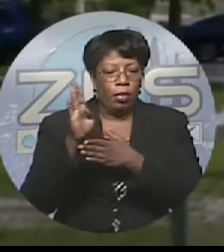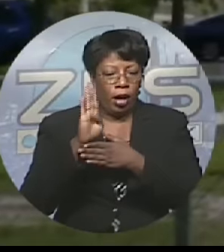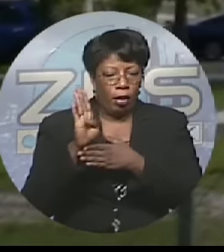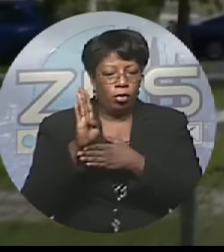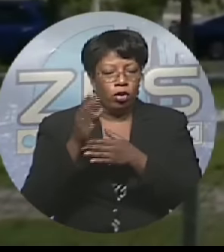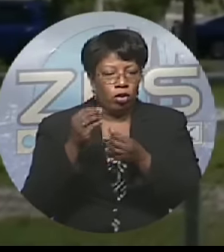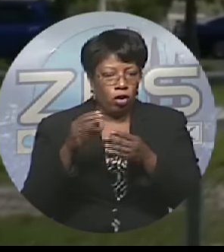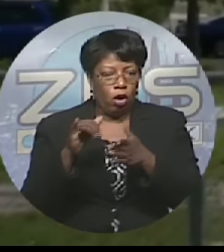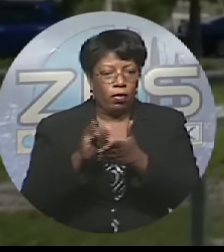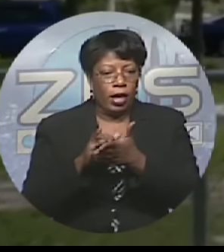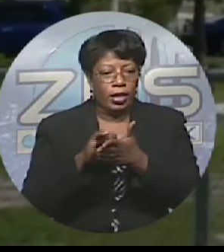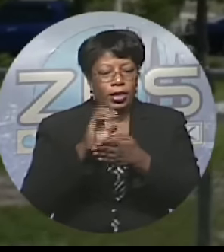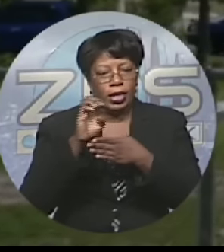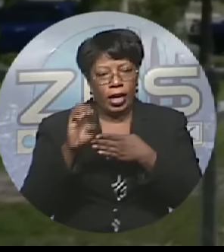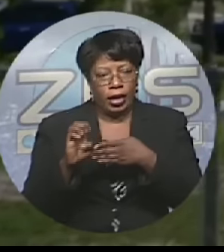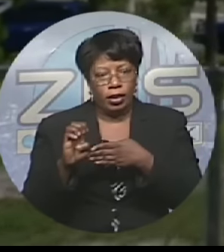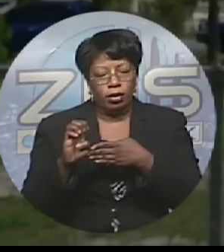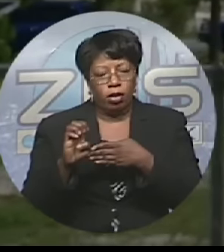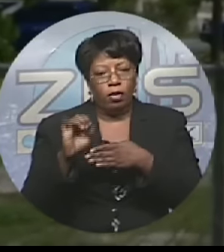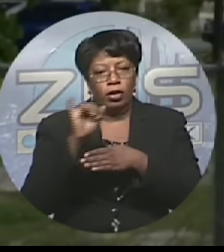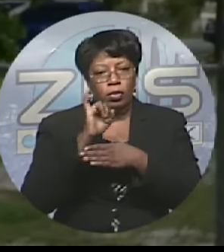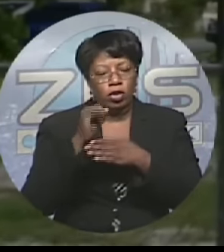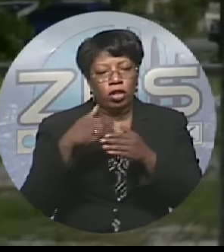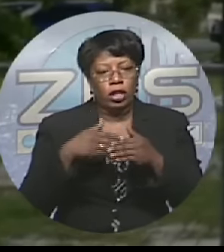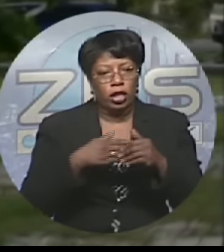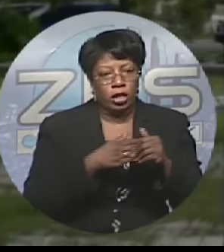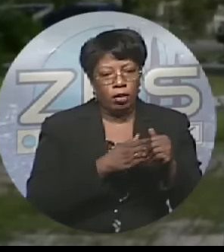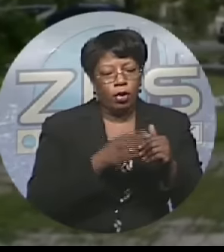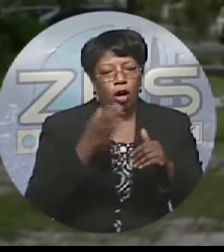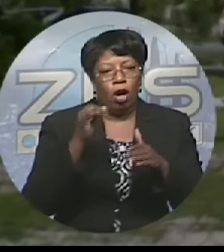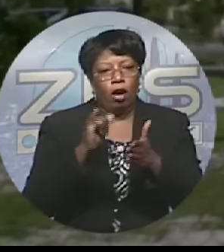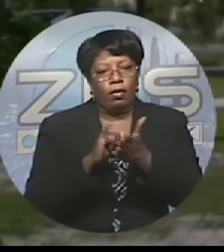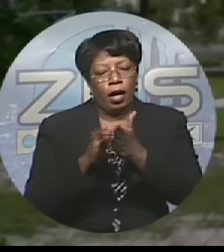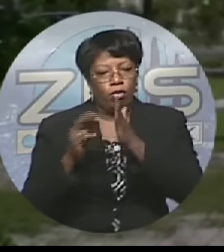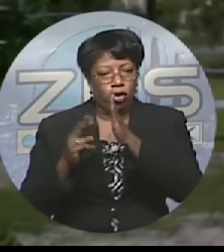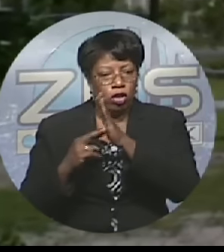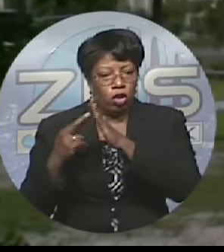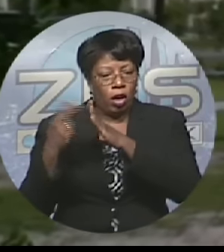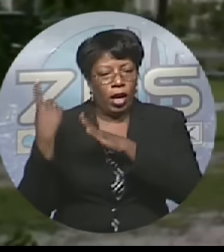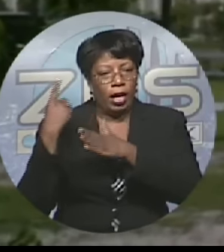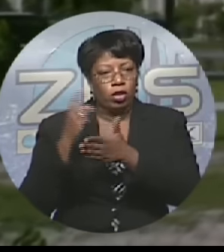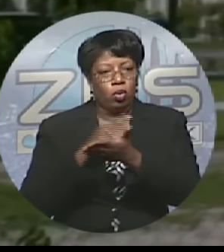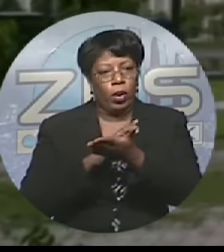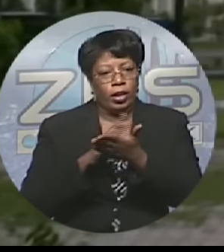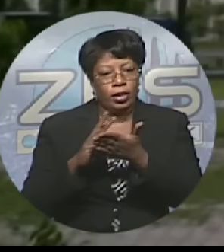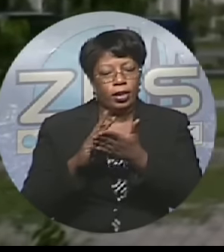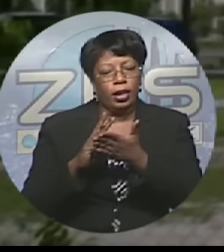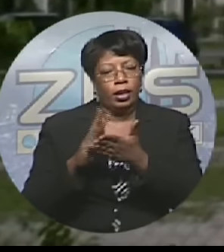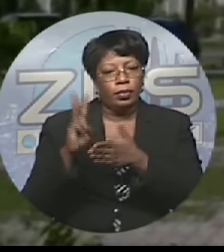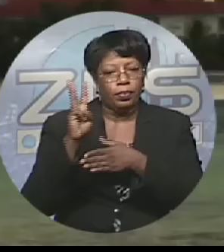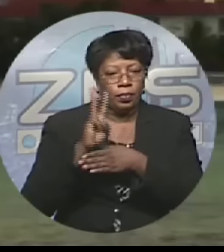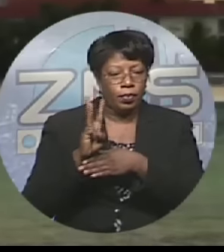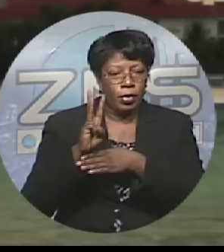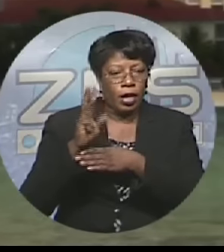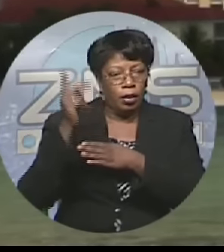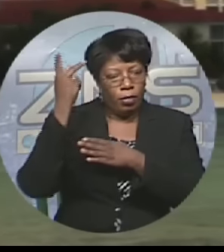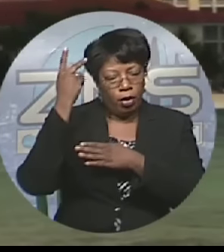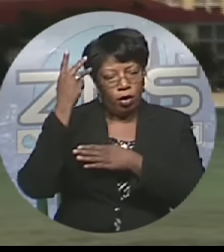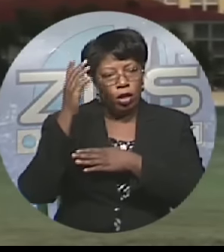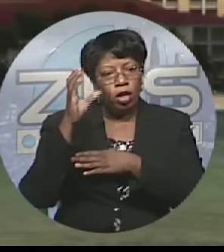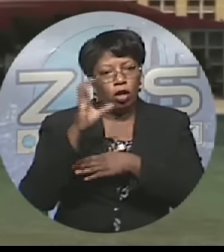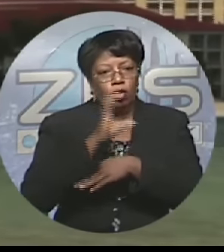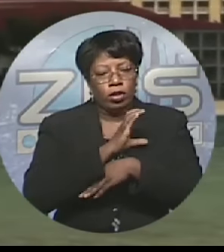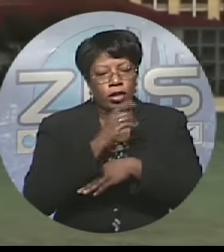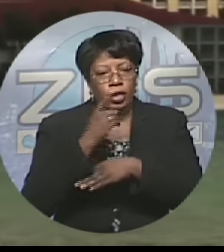dissolved, signaling the end of the Ismailian leadership at the resort. Last Wednesday, Prime Minister the Right Honourable Perry Christie announced